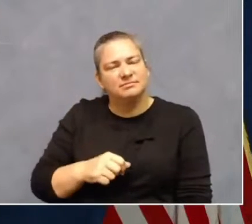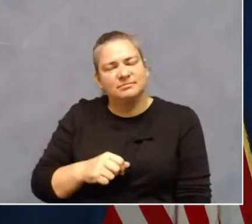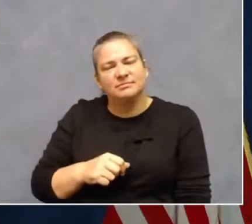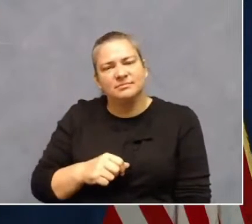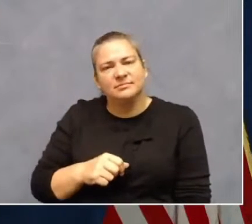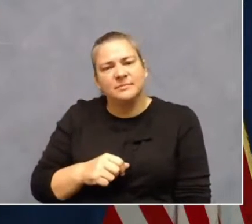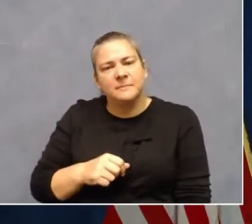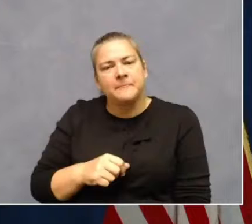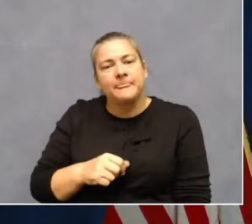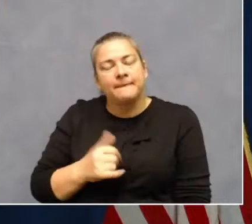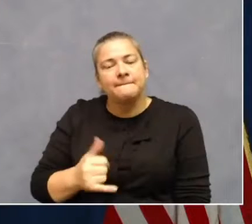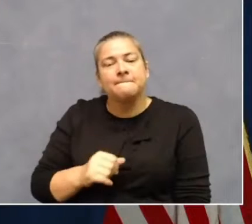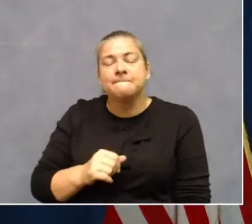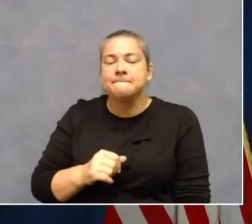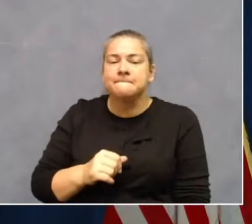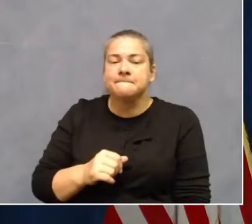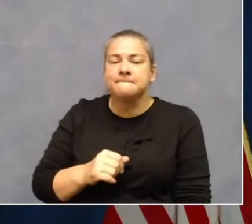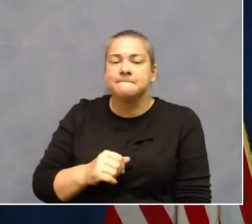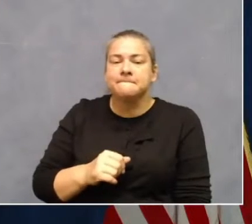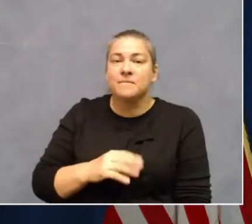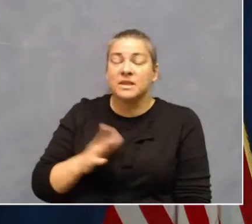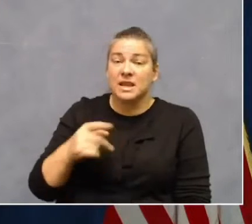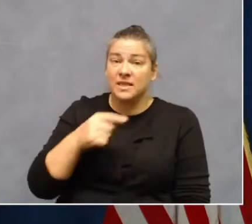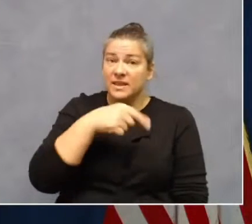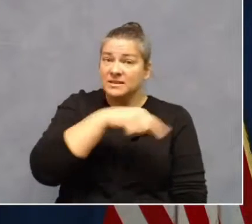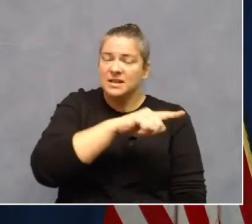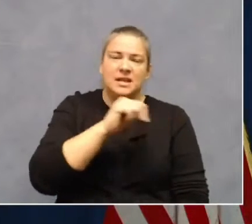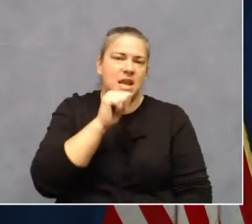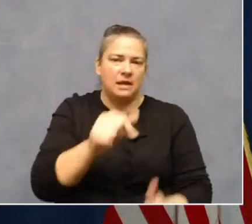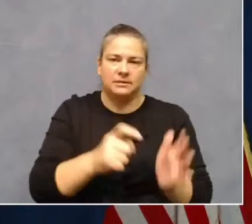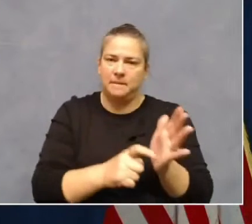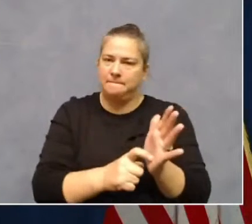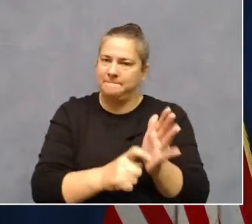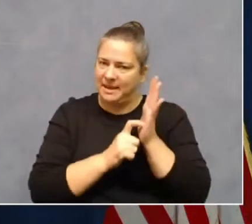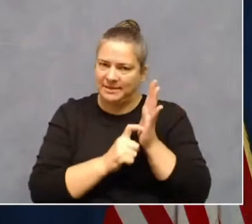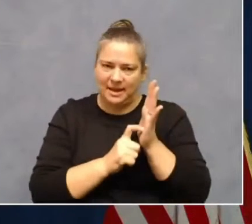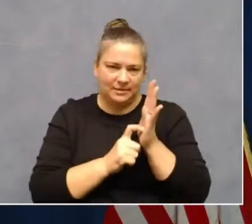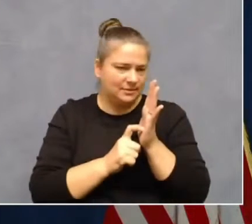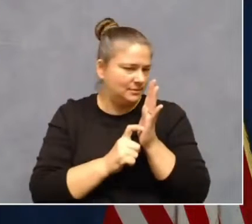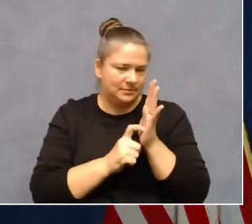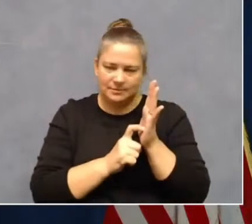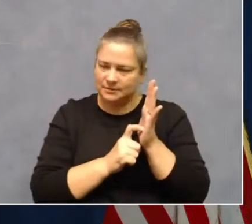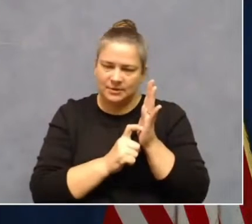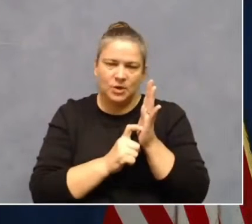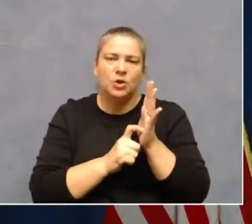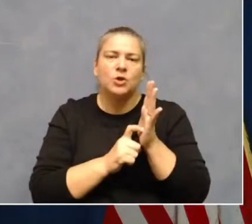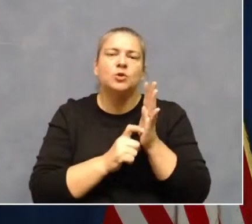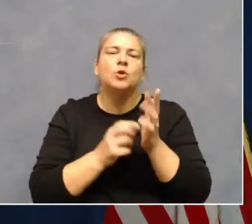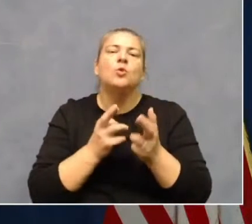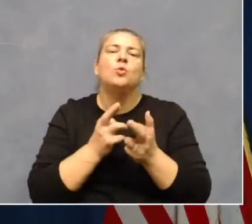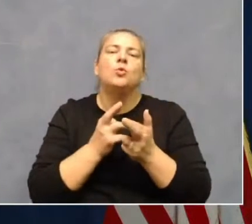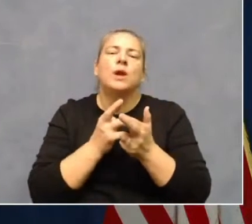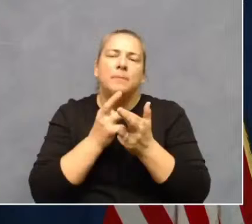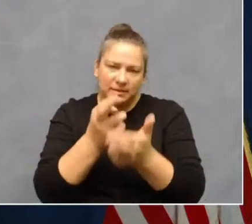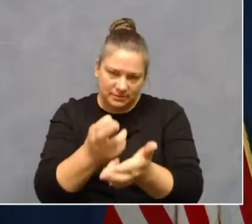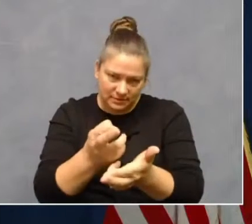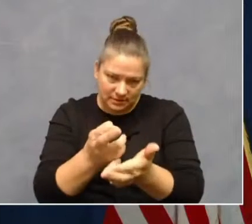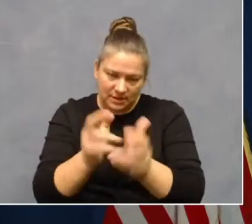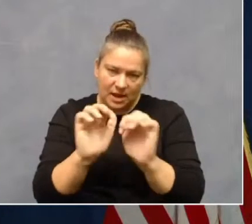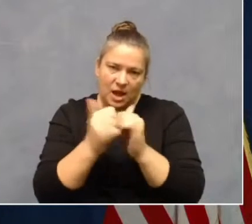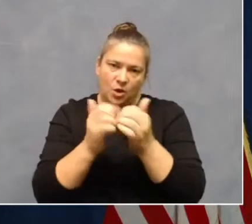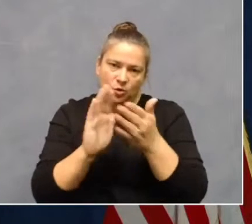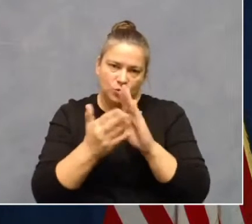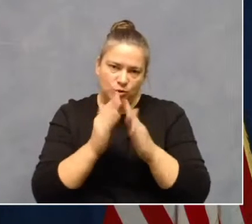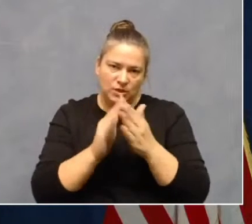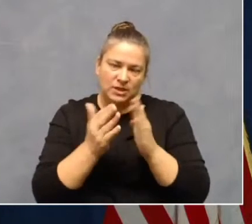these are not mandates. These are our recommendations on how each community can make their